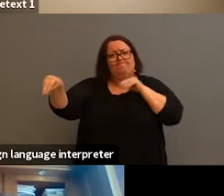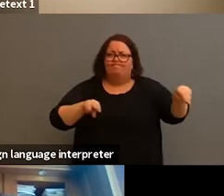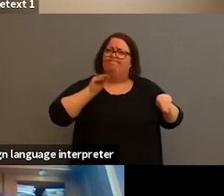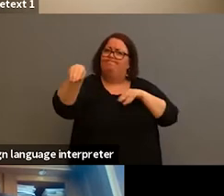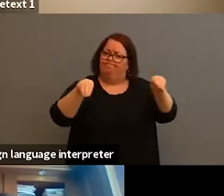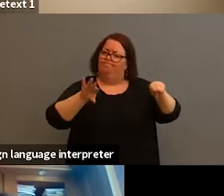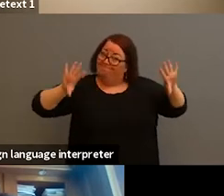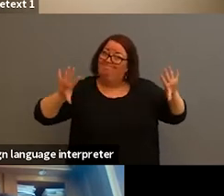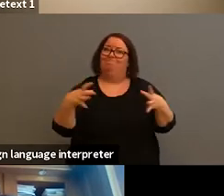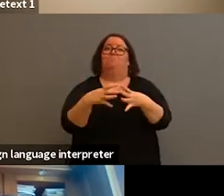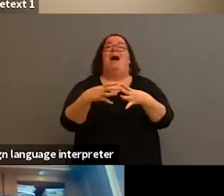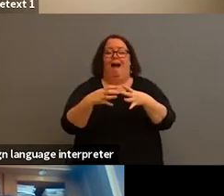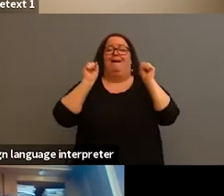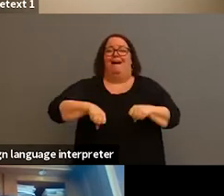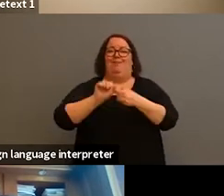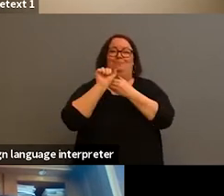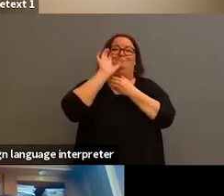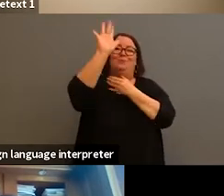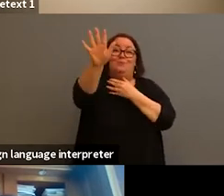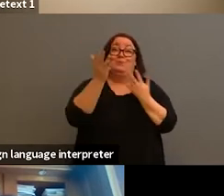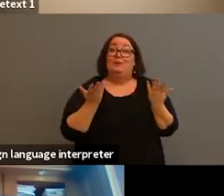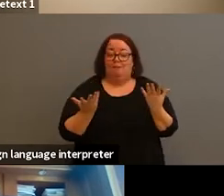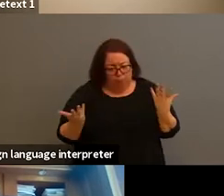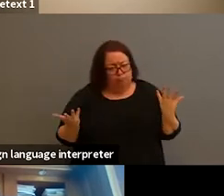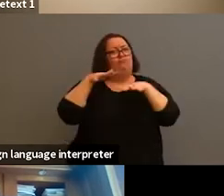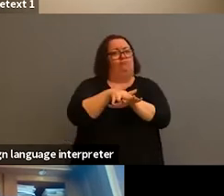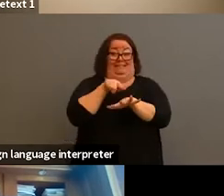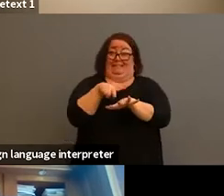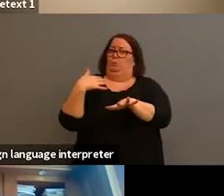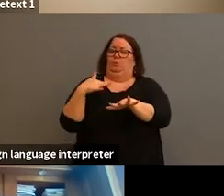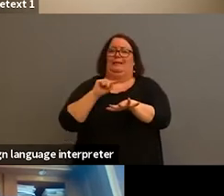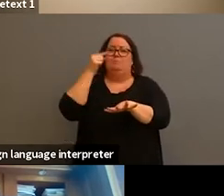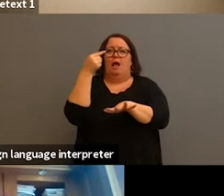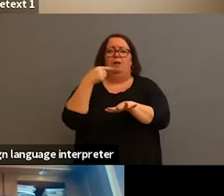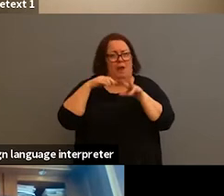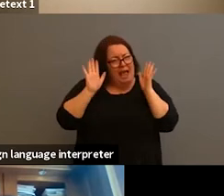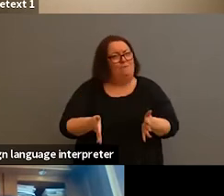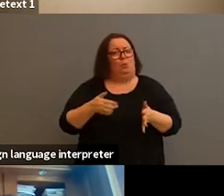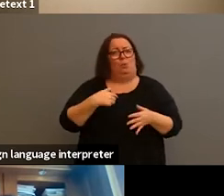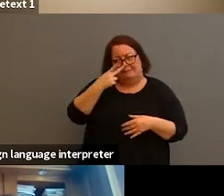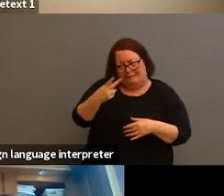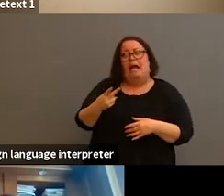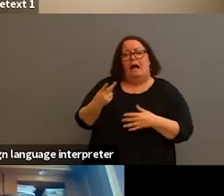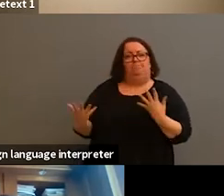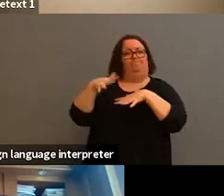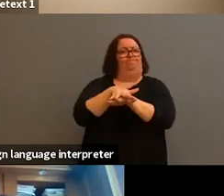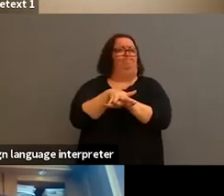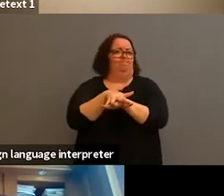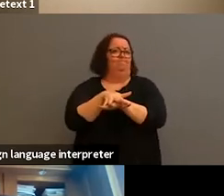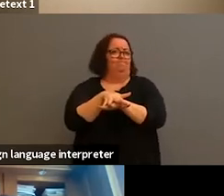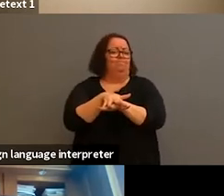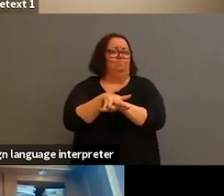It's quite an important group that needs to be, and they are also now as a group have